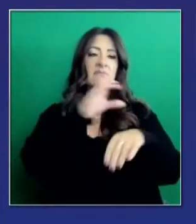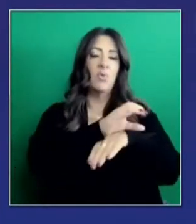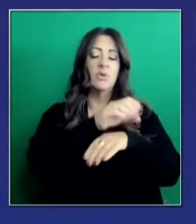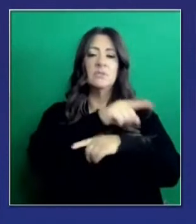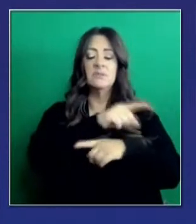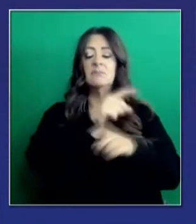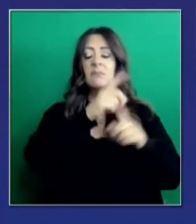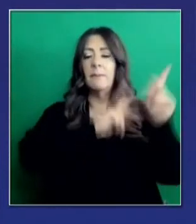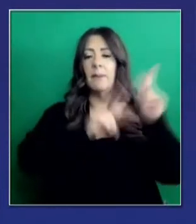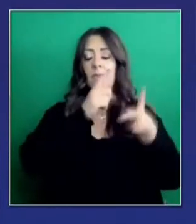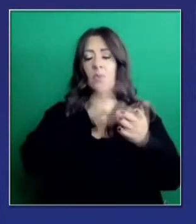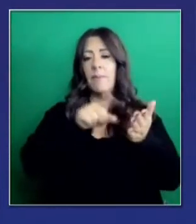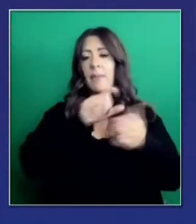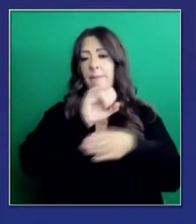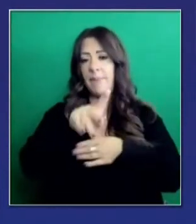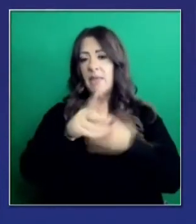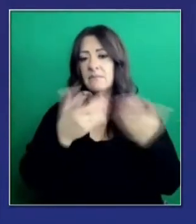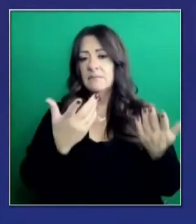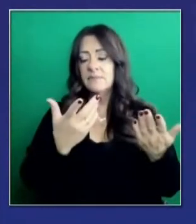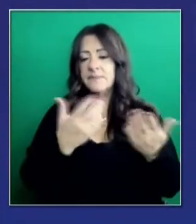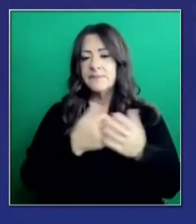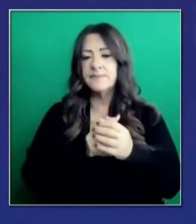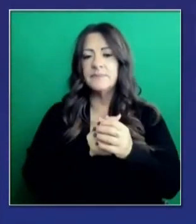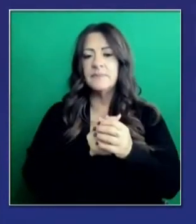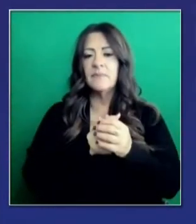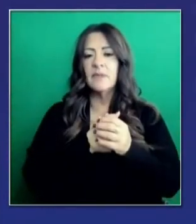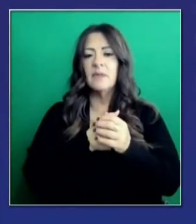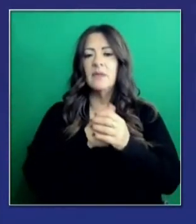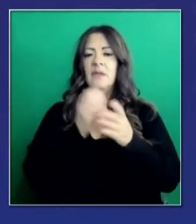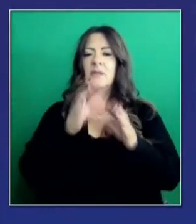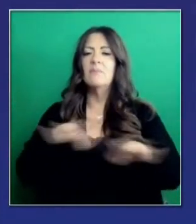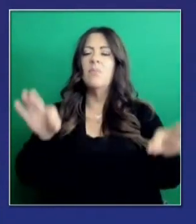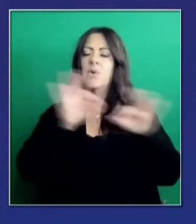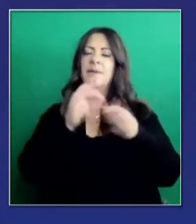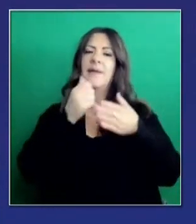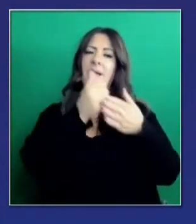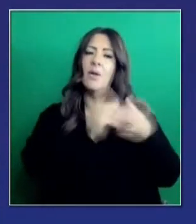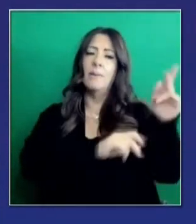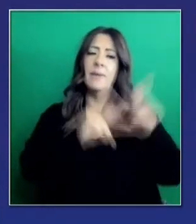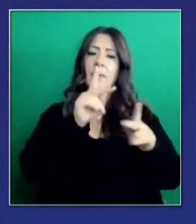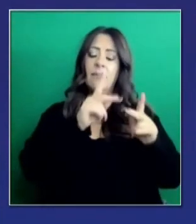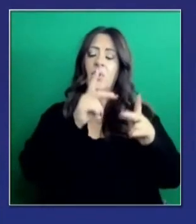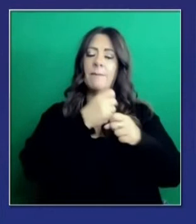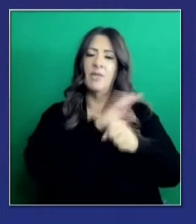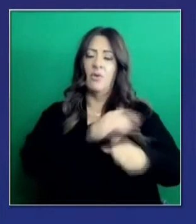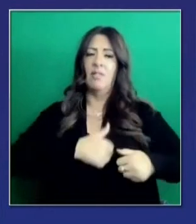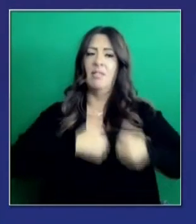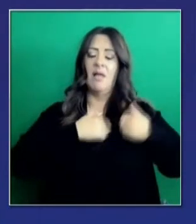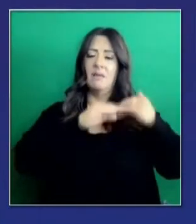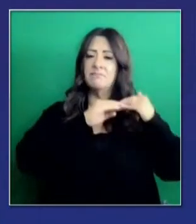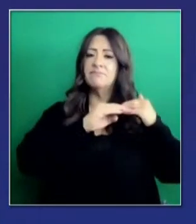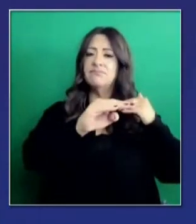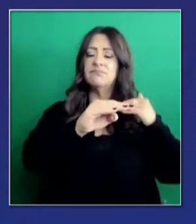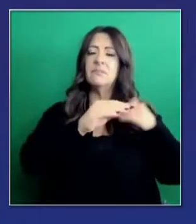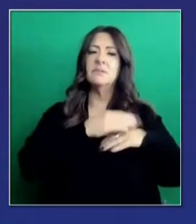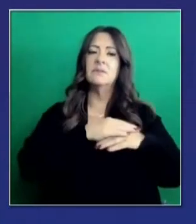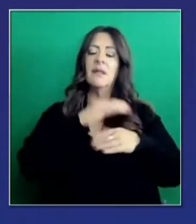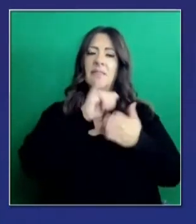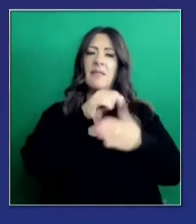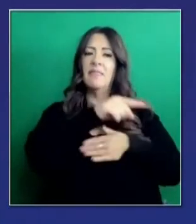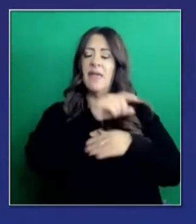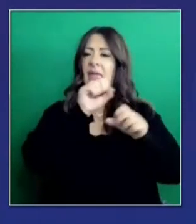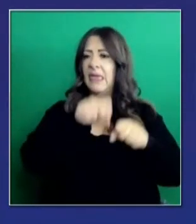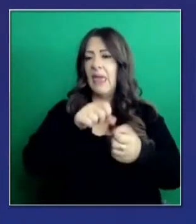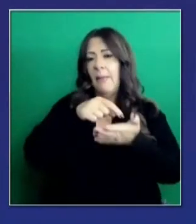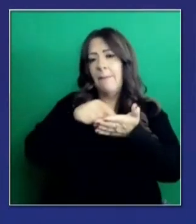at least get their lives a little more stable because they will continue on with their 25% payment, but with the